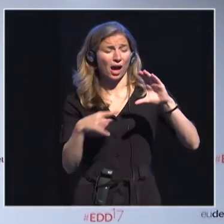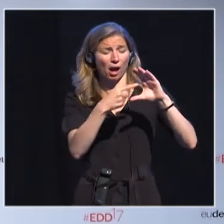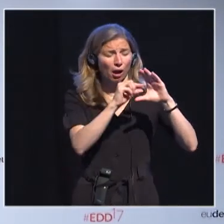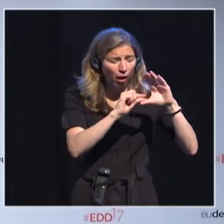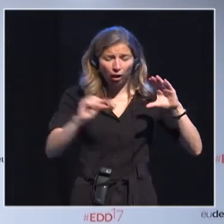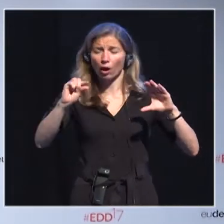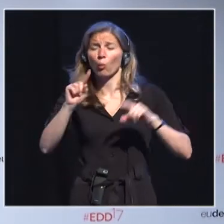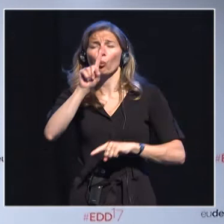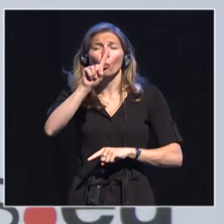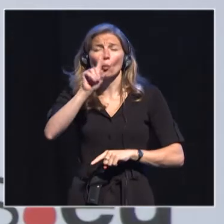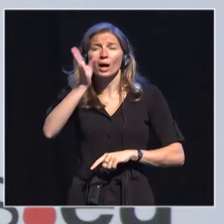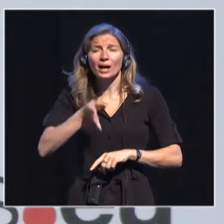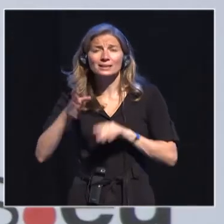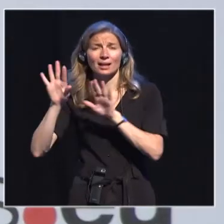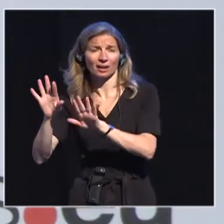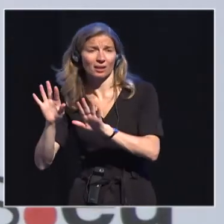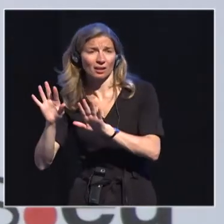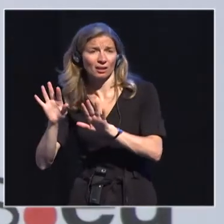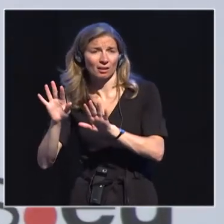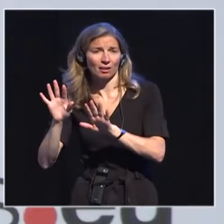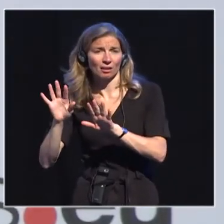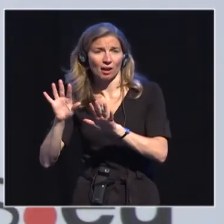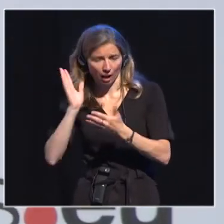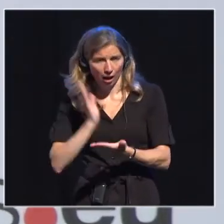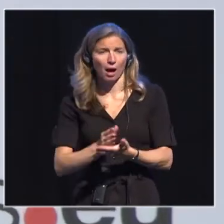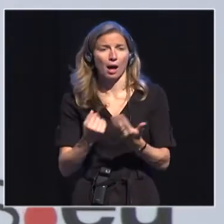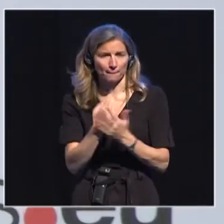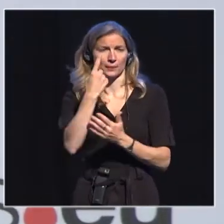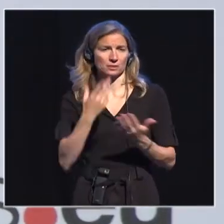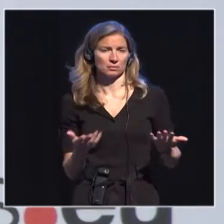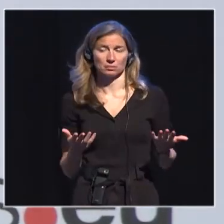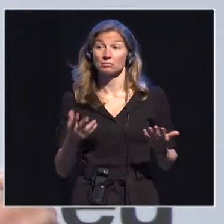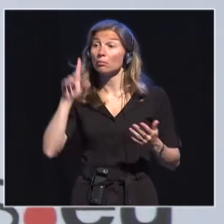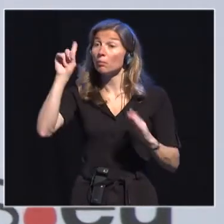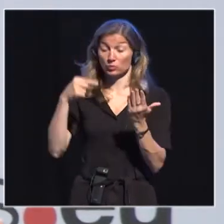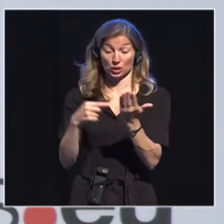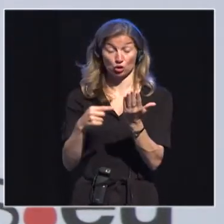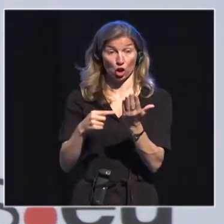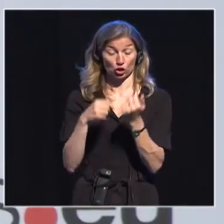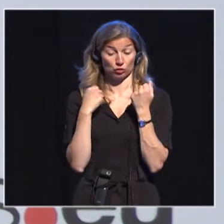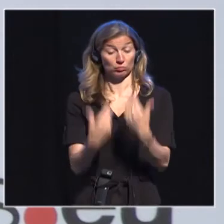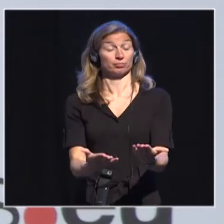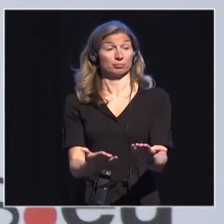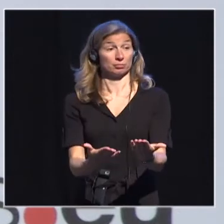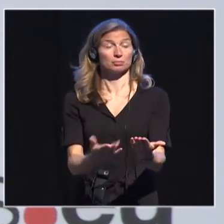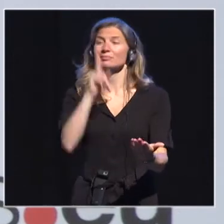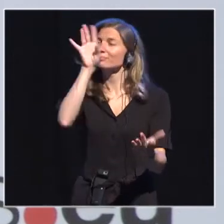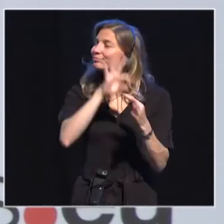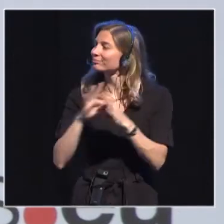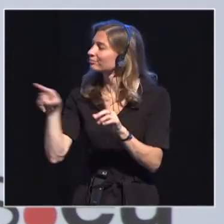way, 1/10. But the cost of the technology itself, just provisioning the service, to go back to the point that was